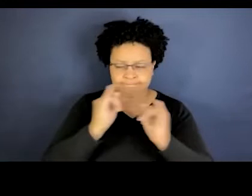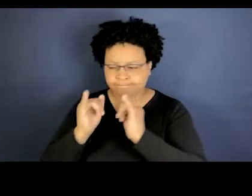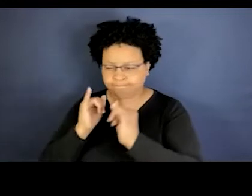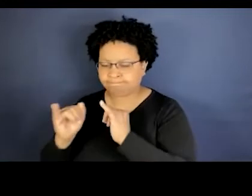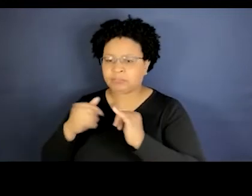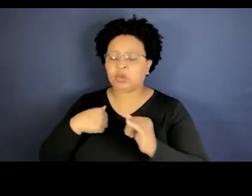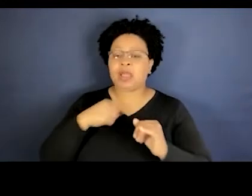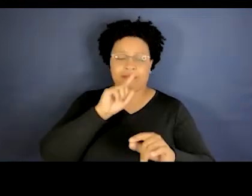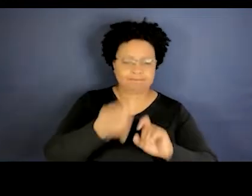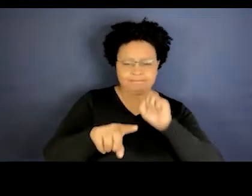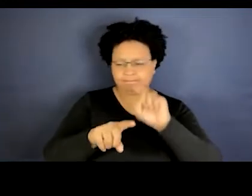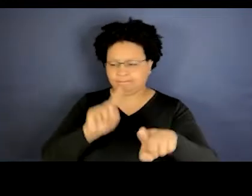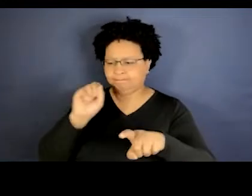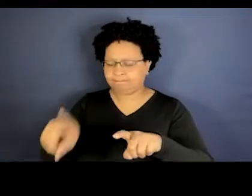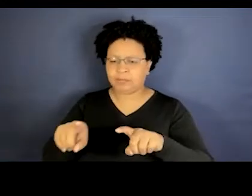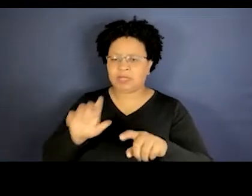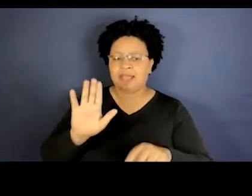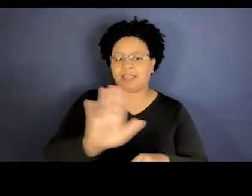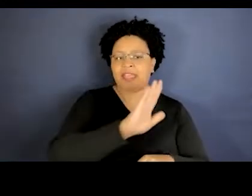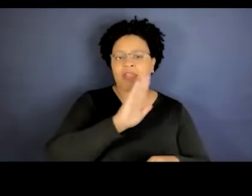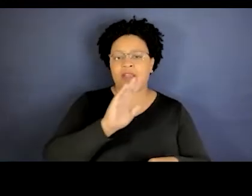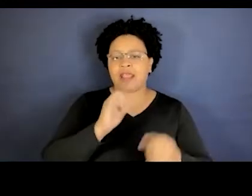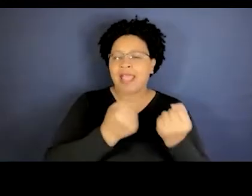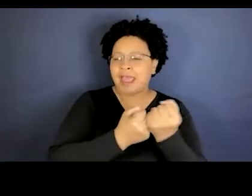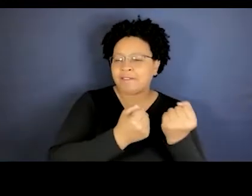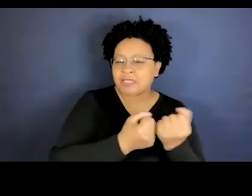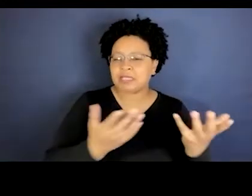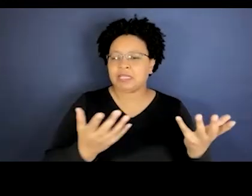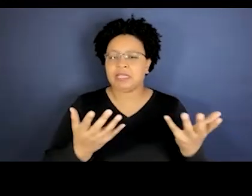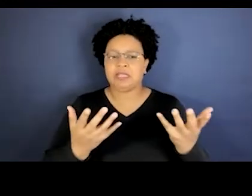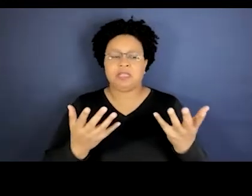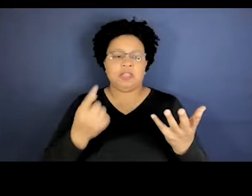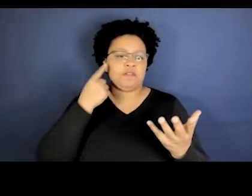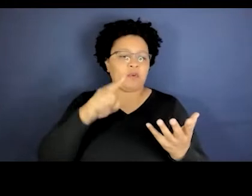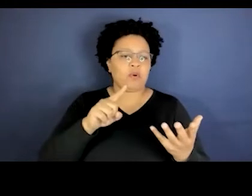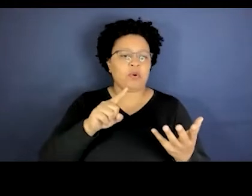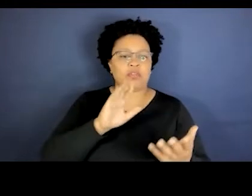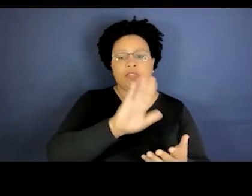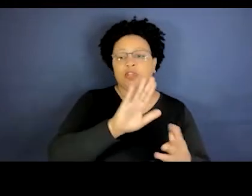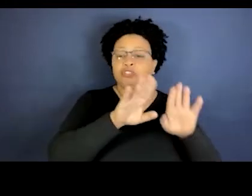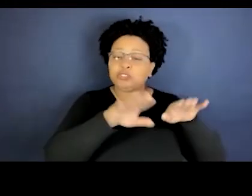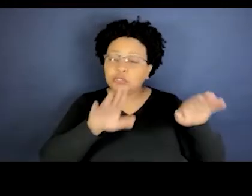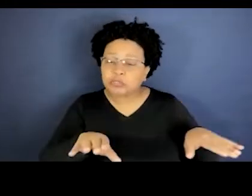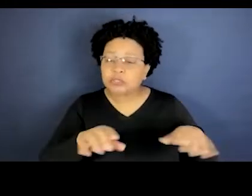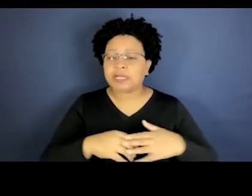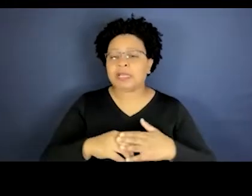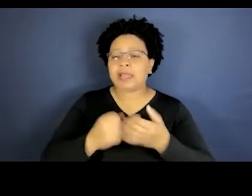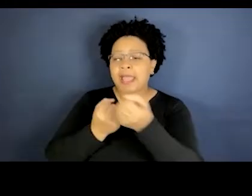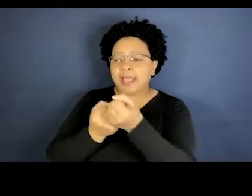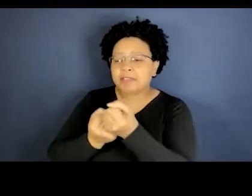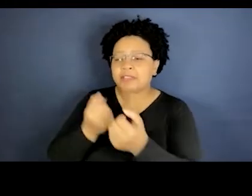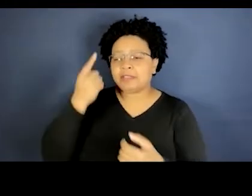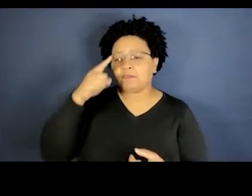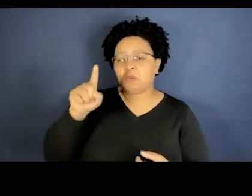questions about their advocacy, but then also how did they use their advocacy for their children, but then also for the people